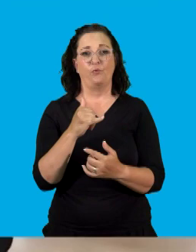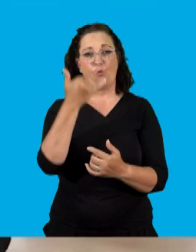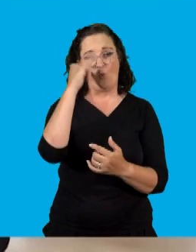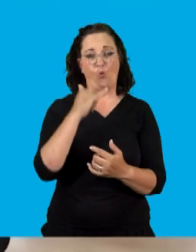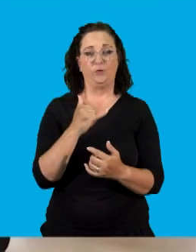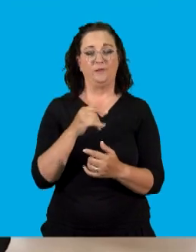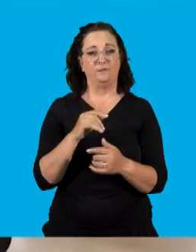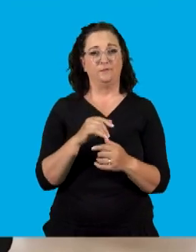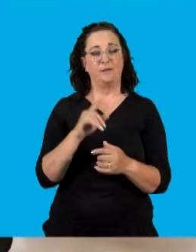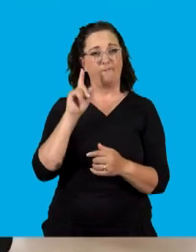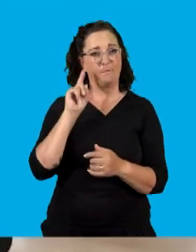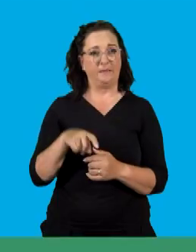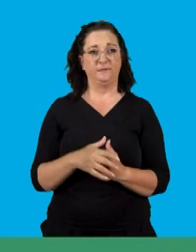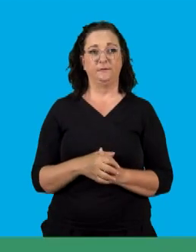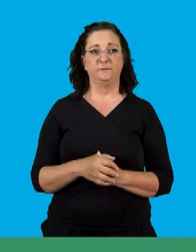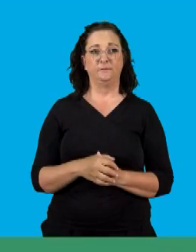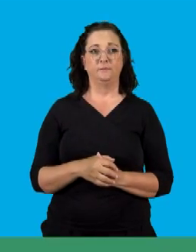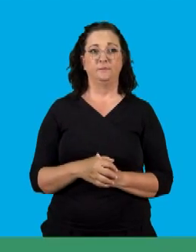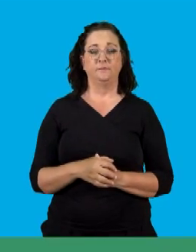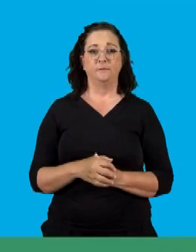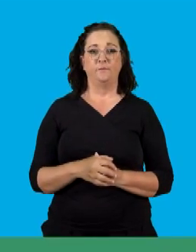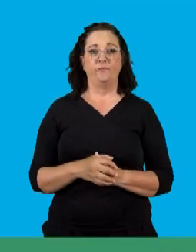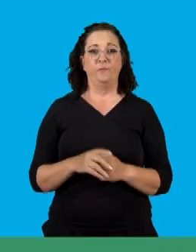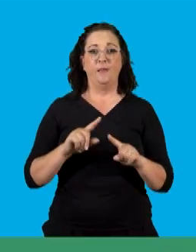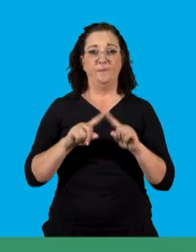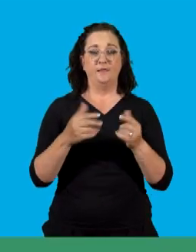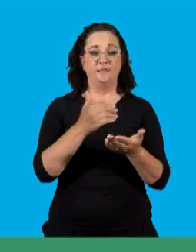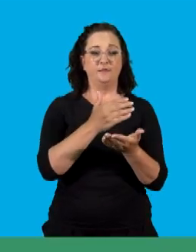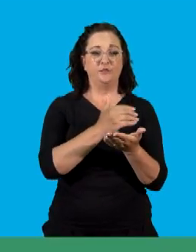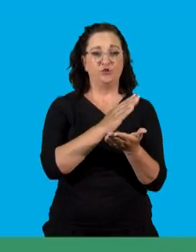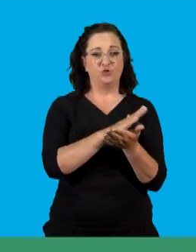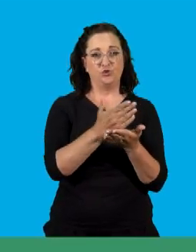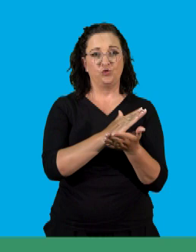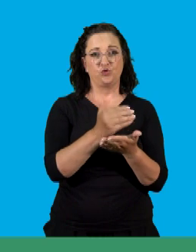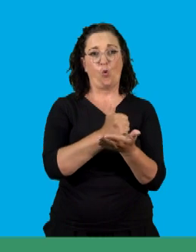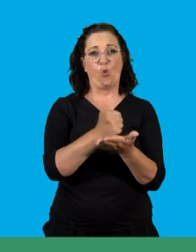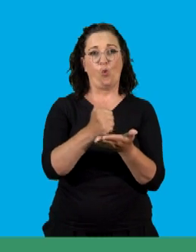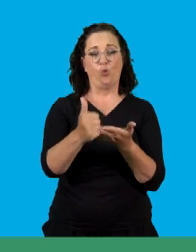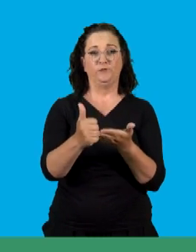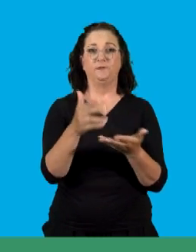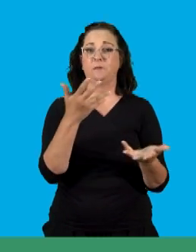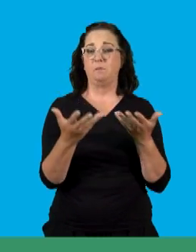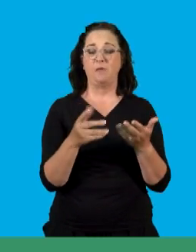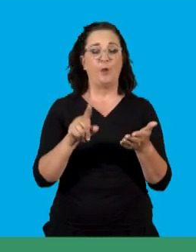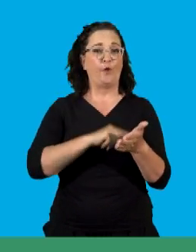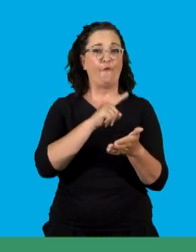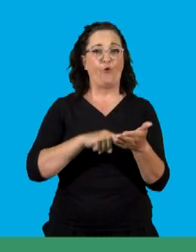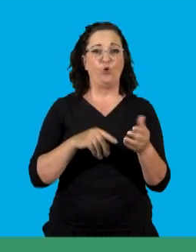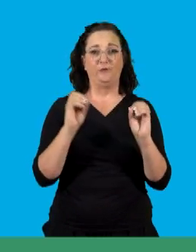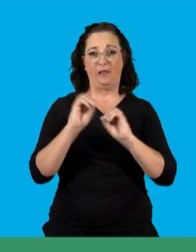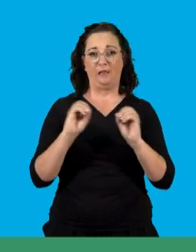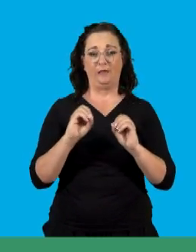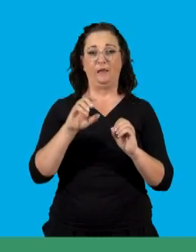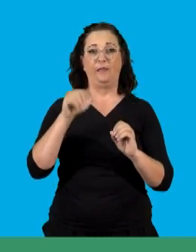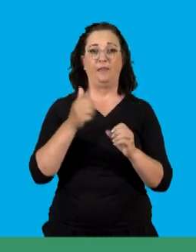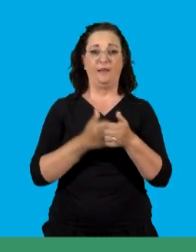compulsory. Some shareholders may not exercise their voting rights, resulting in choosing the wrong